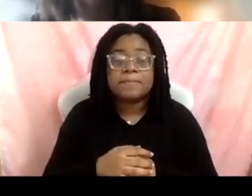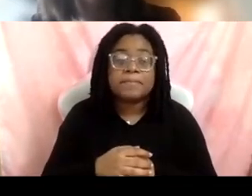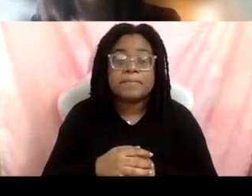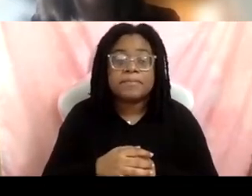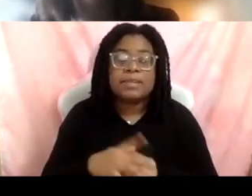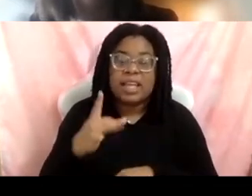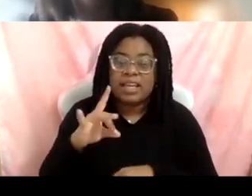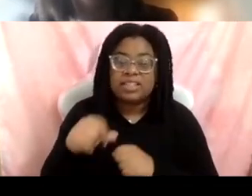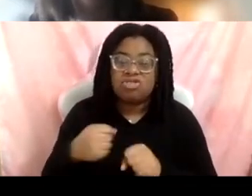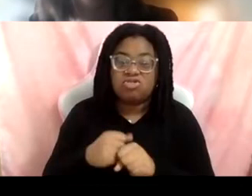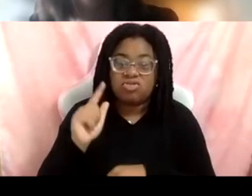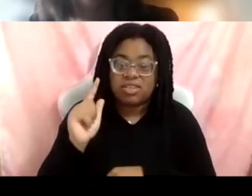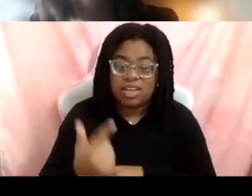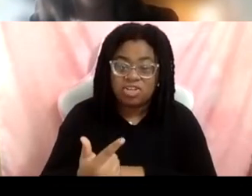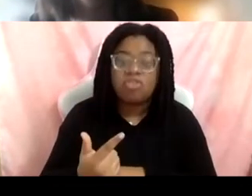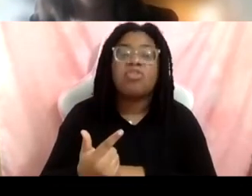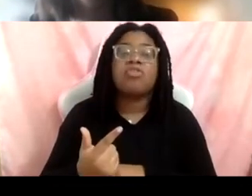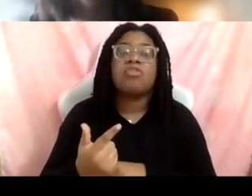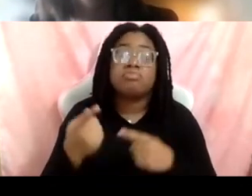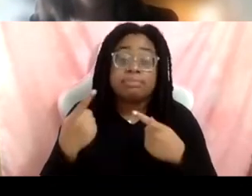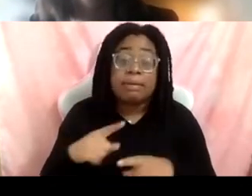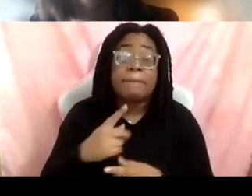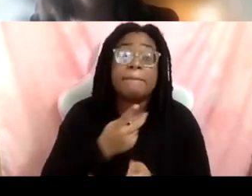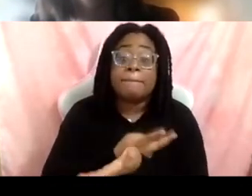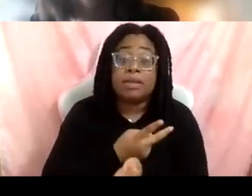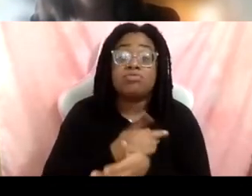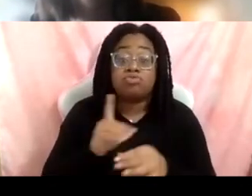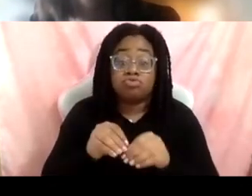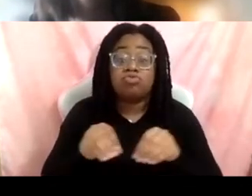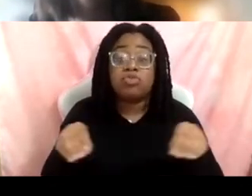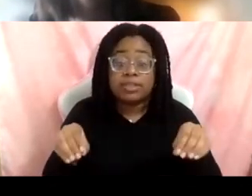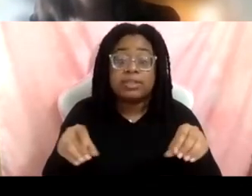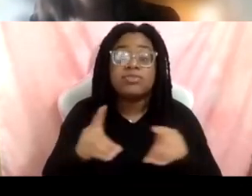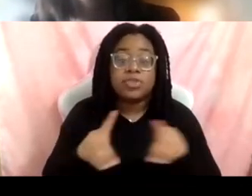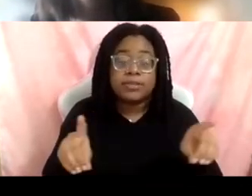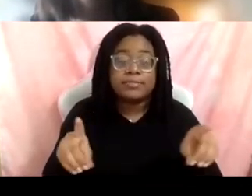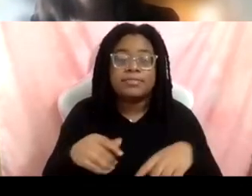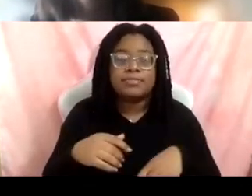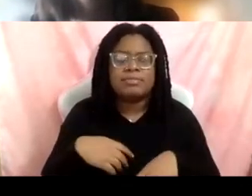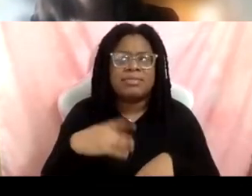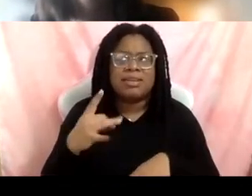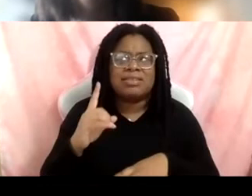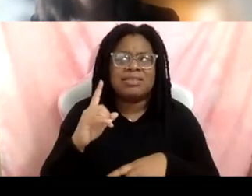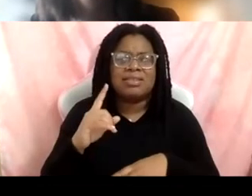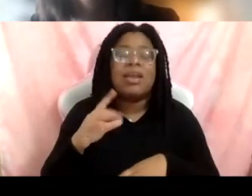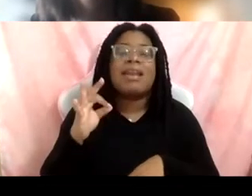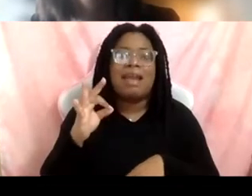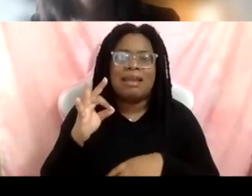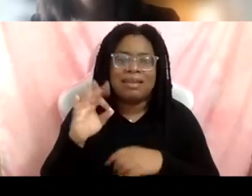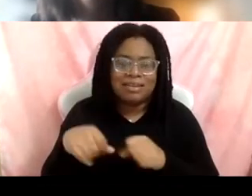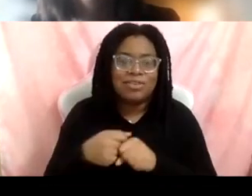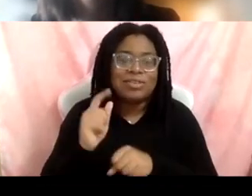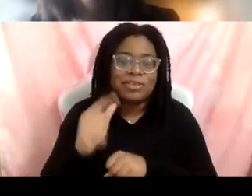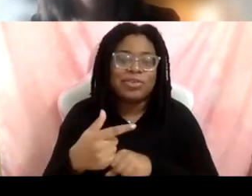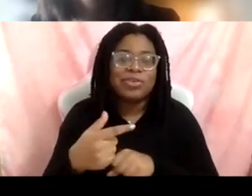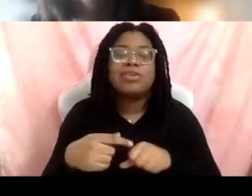18 years later, ended up getting a master's degree I'm sorry, not 18 years later, 9 years later, ended